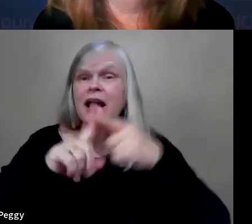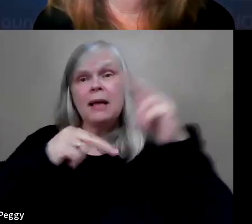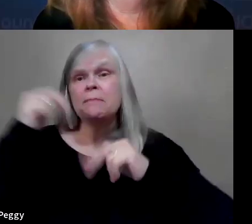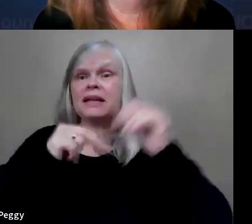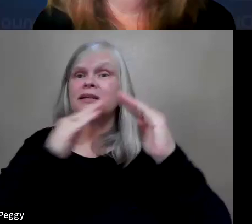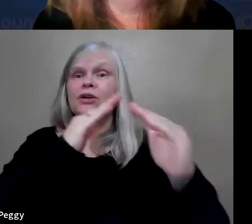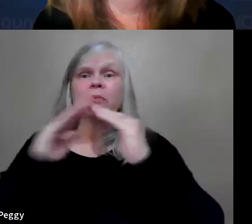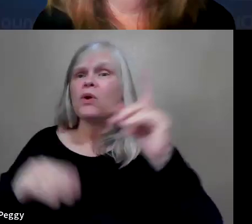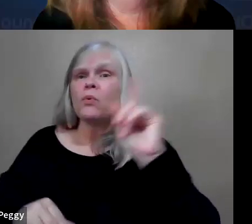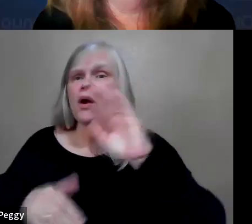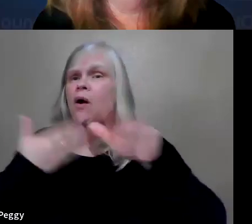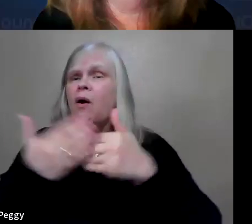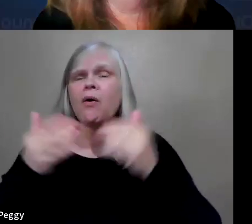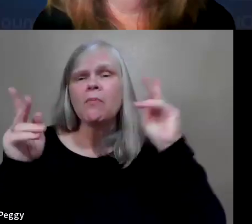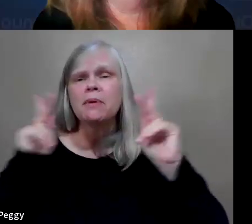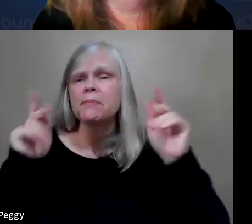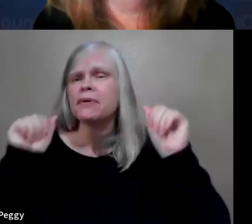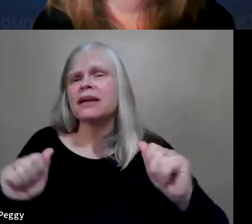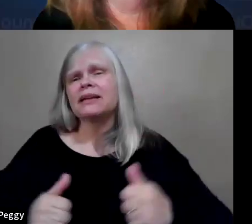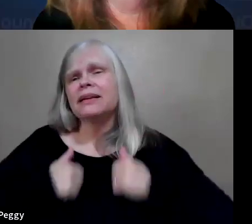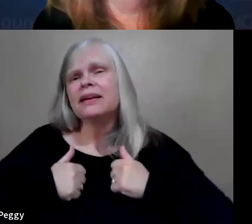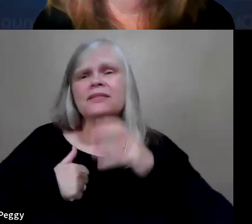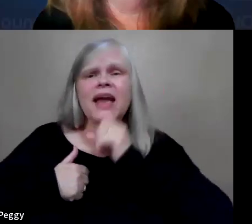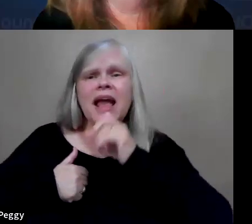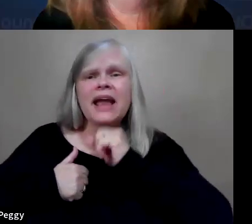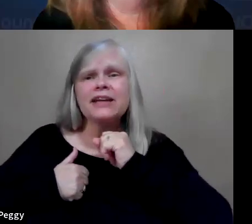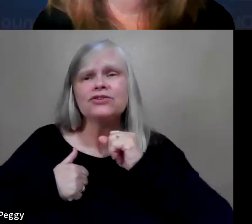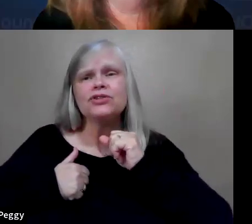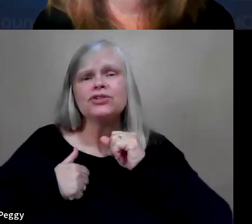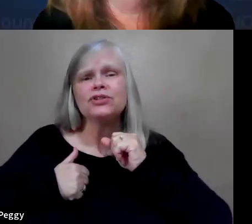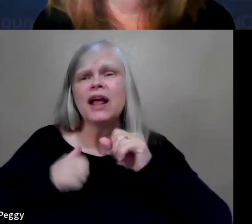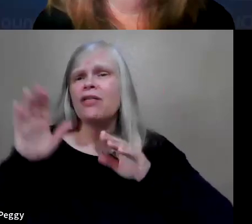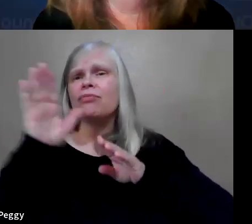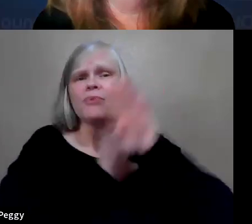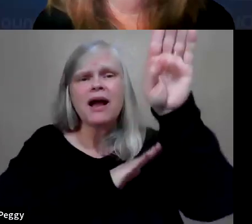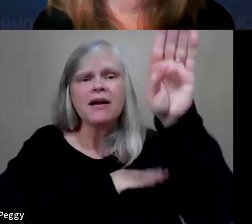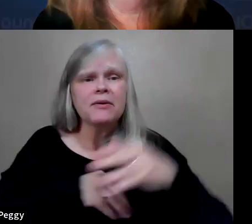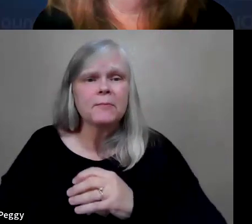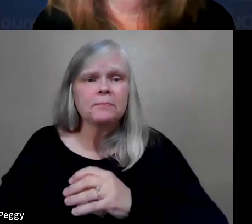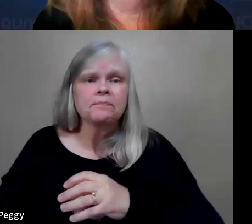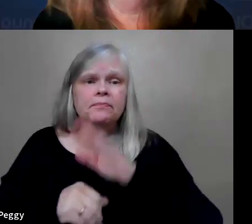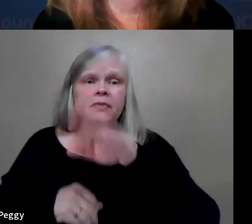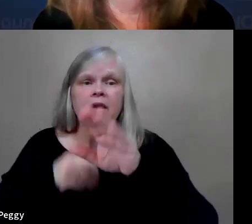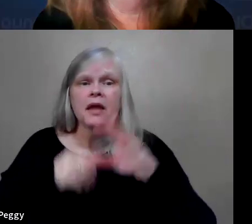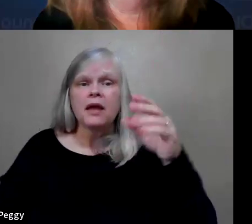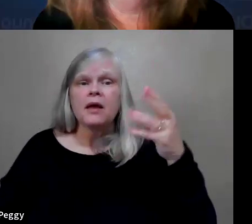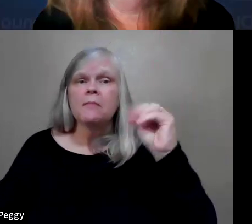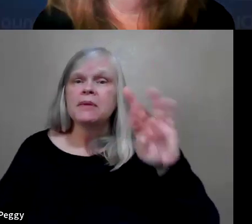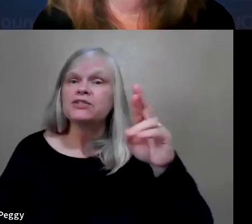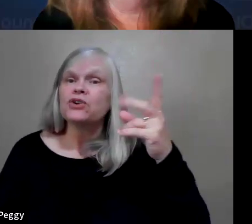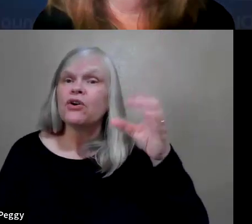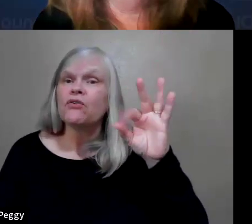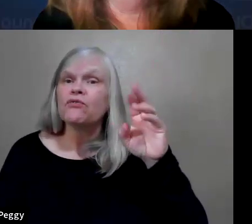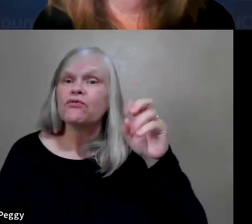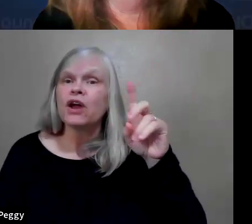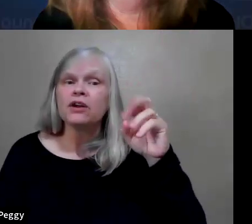live, age, and thrive. Hey, Mr. Fredrickson, it's Tuesday. Aren't you going to the store? Yeah? Come on, I'll walk